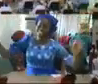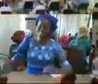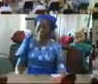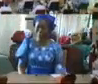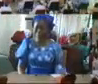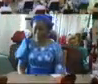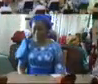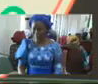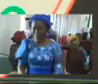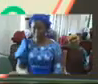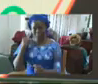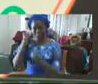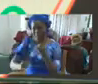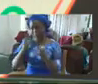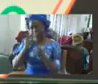Finally,